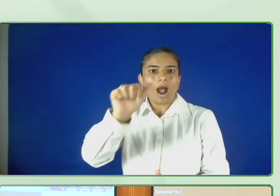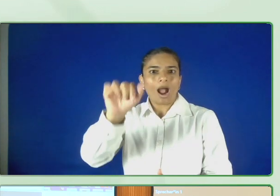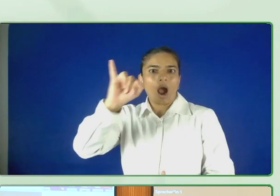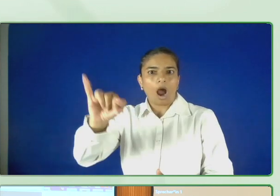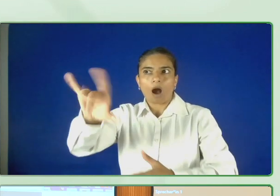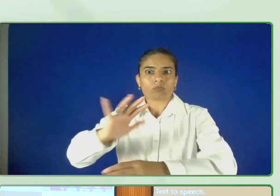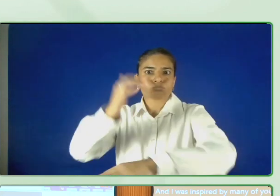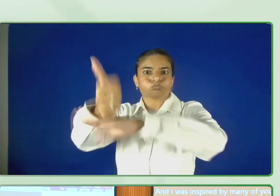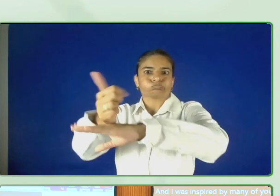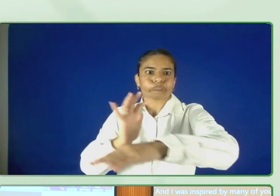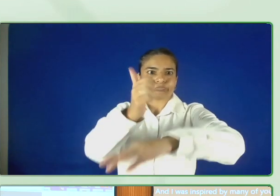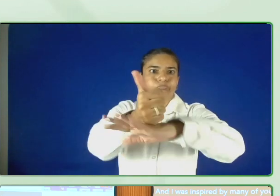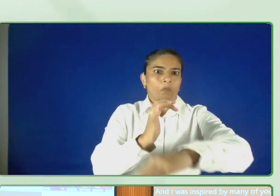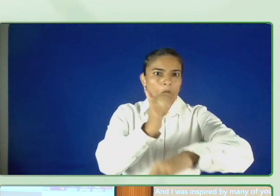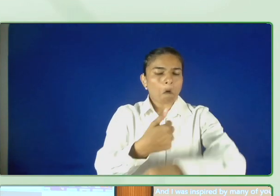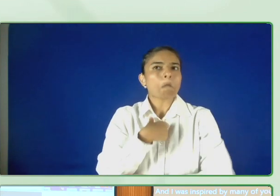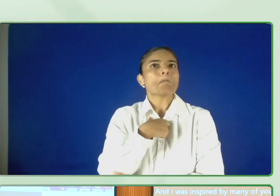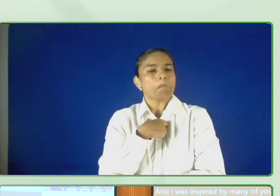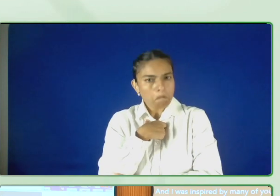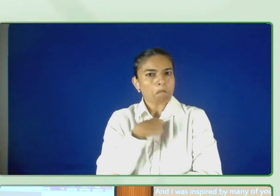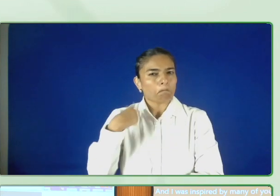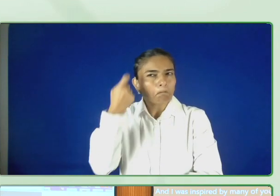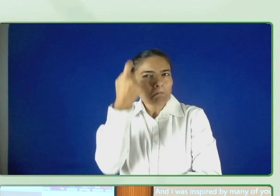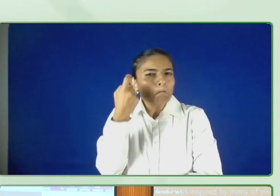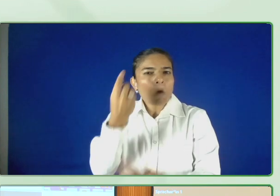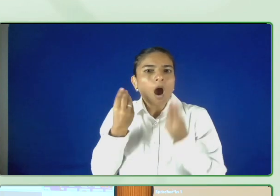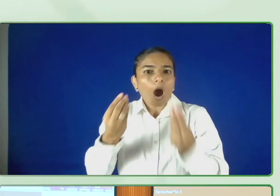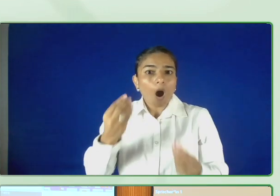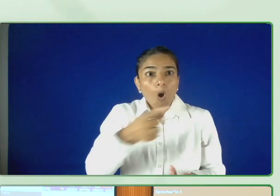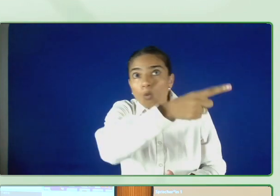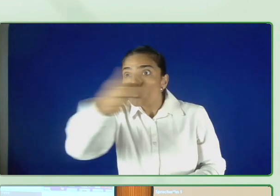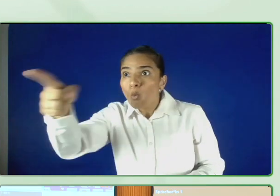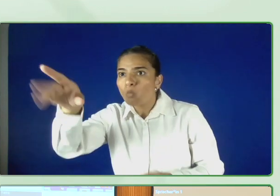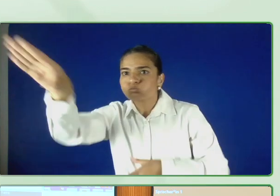figure out how I can use your tools in the services that we provide.